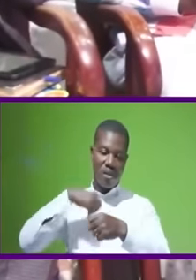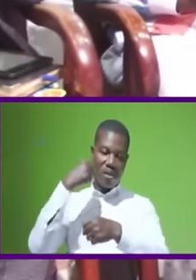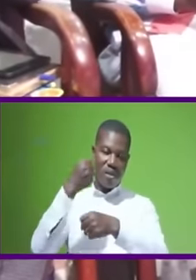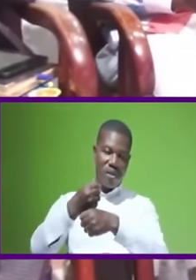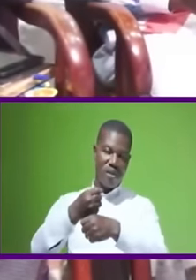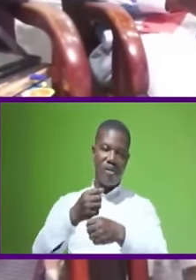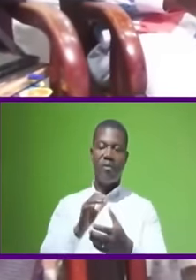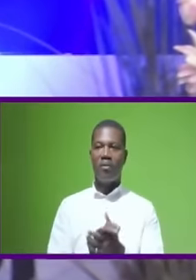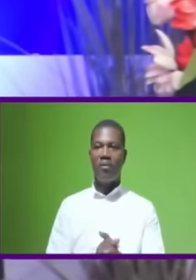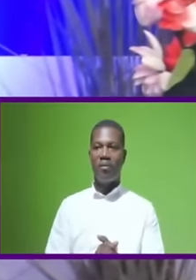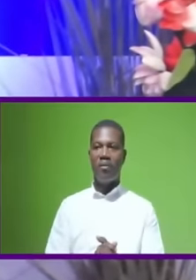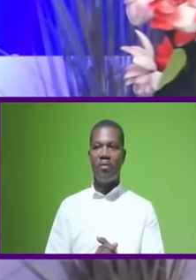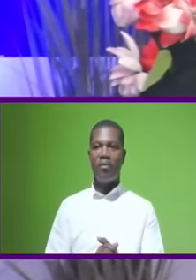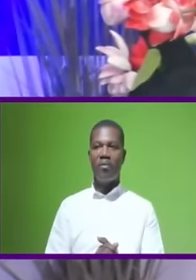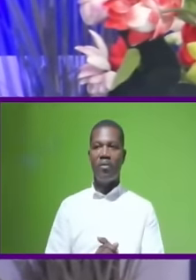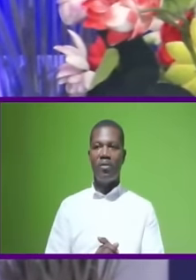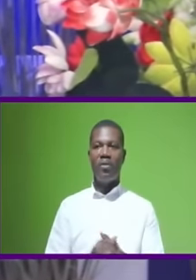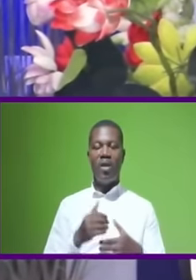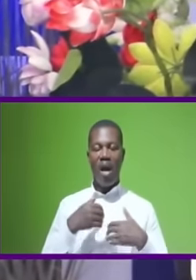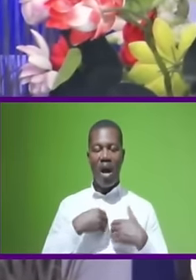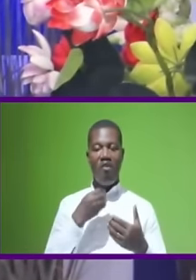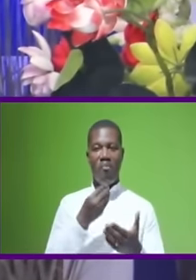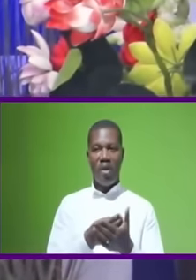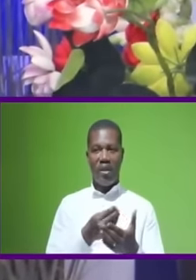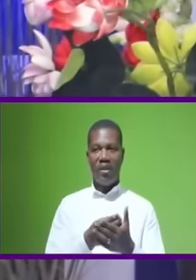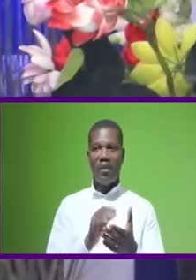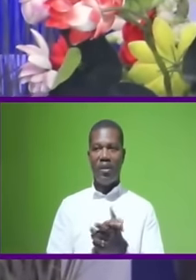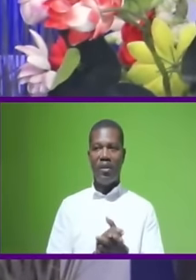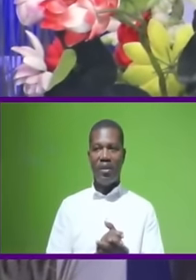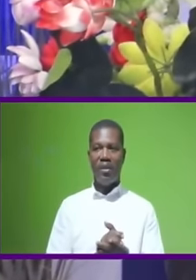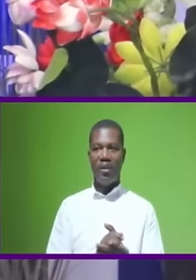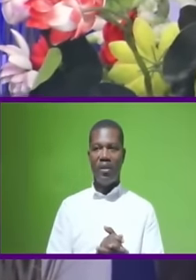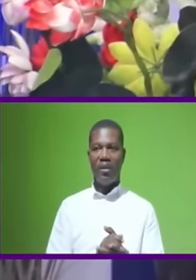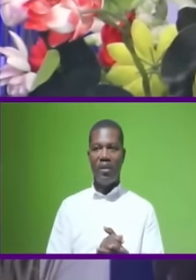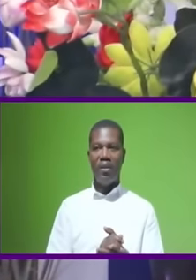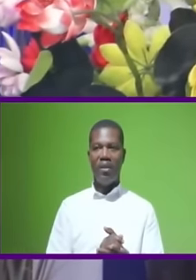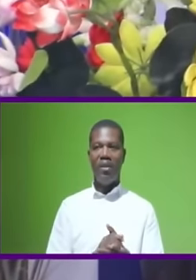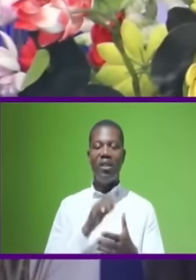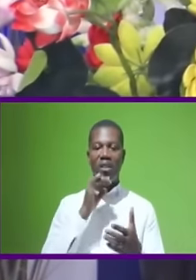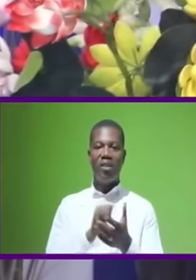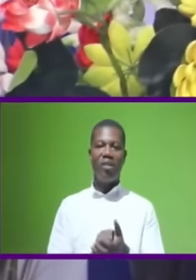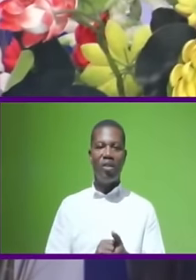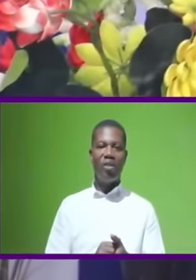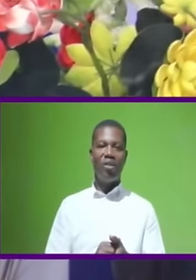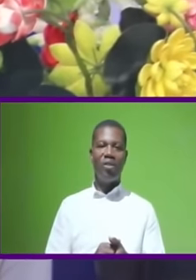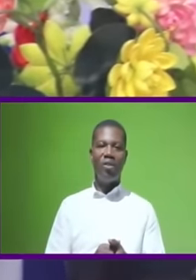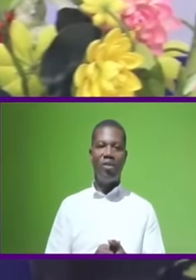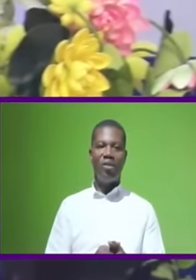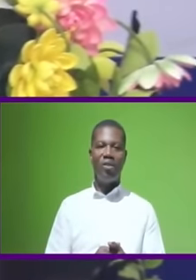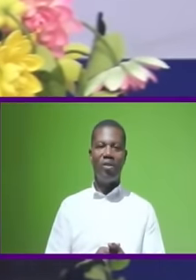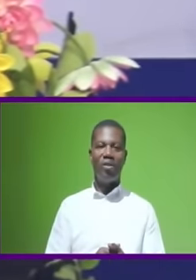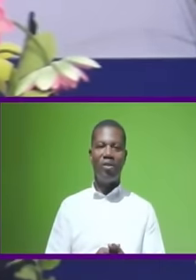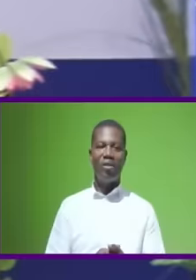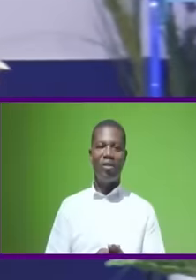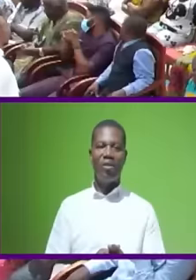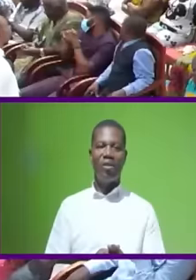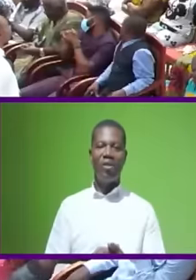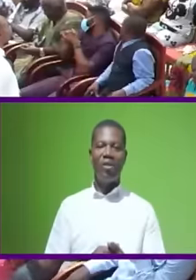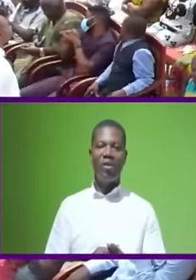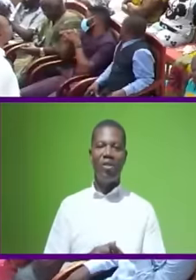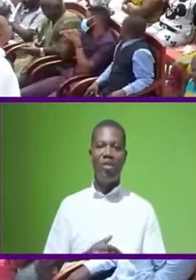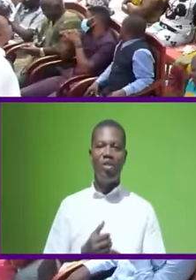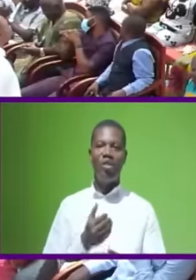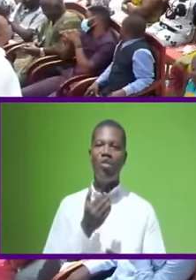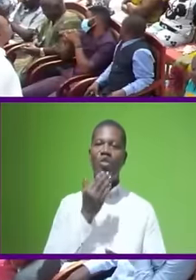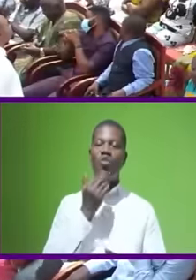in my sister's. Yes. Yes. Yeah, sugar daddy. Yes. Sugar daddy.